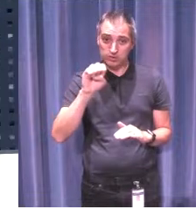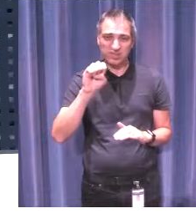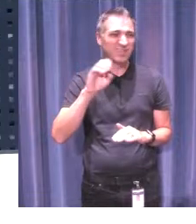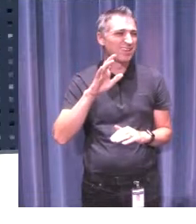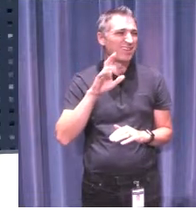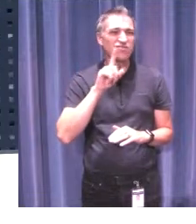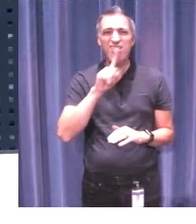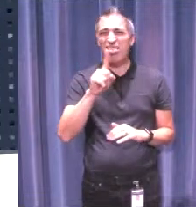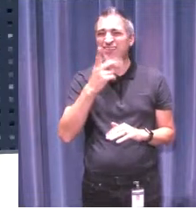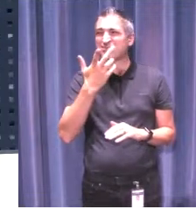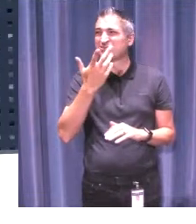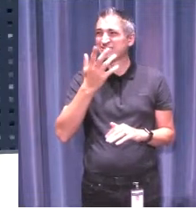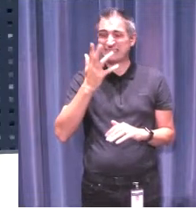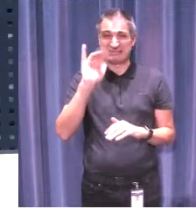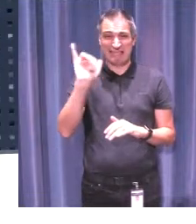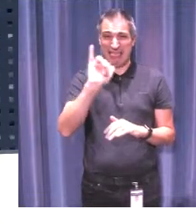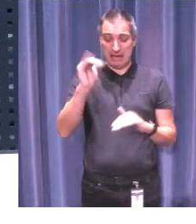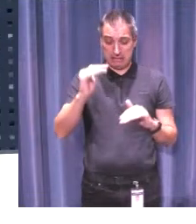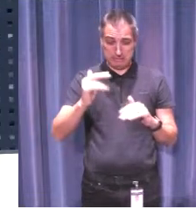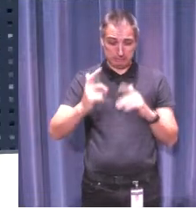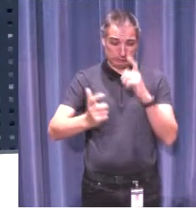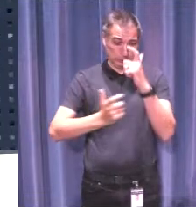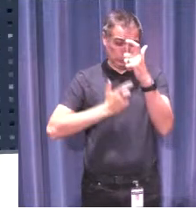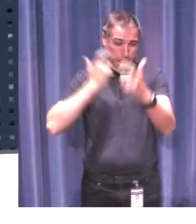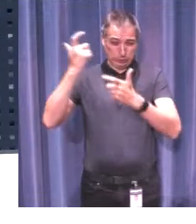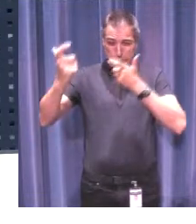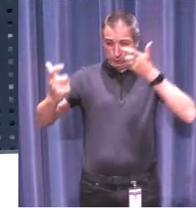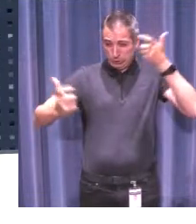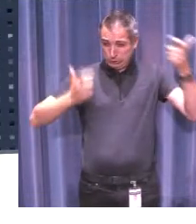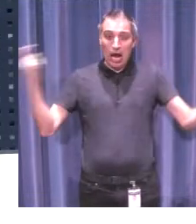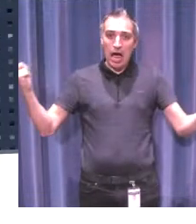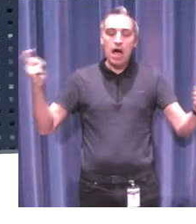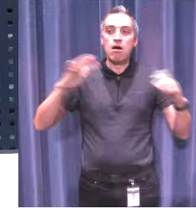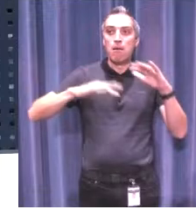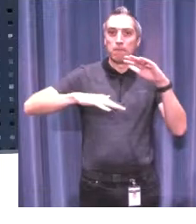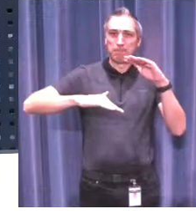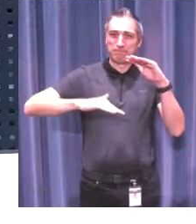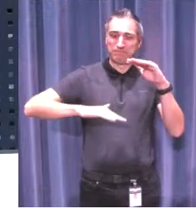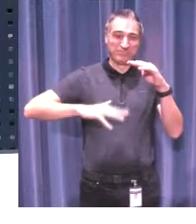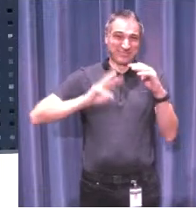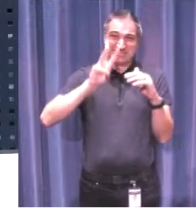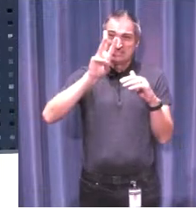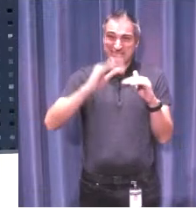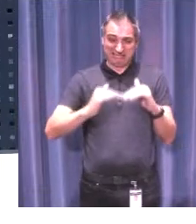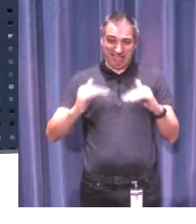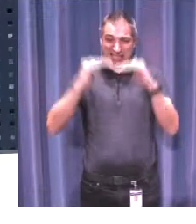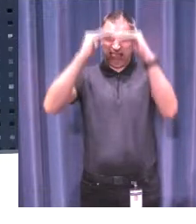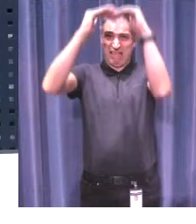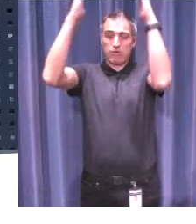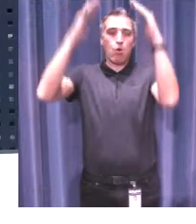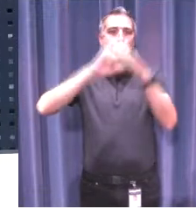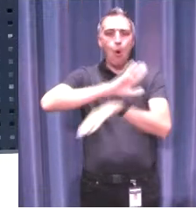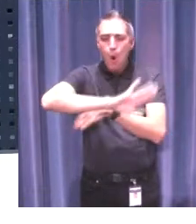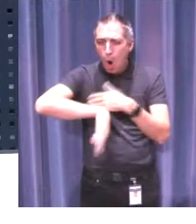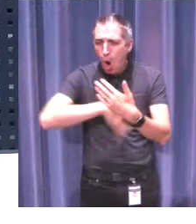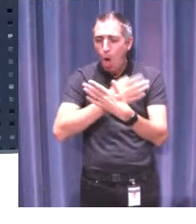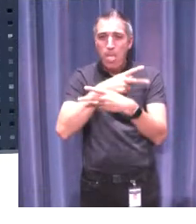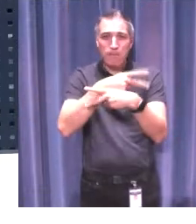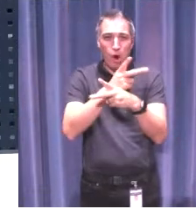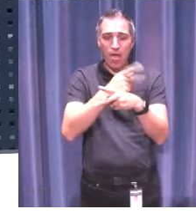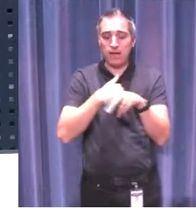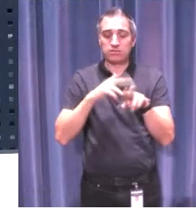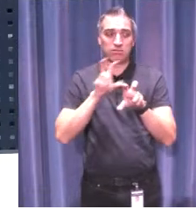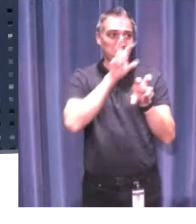6 stories tall, it's big, and it's fully automated. Everything in there, all the product is put in